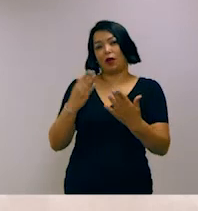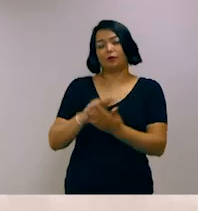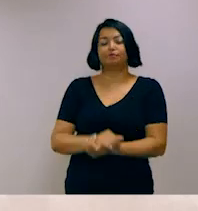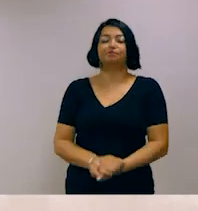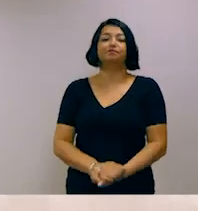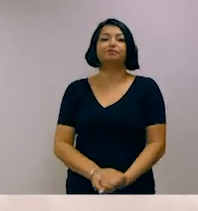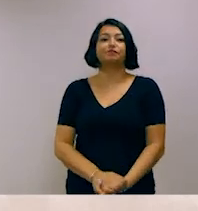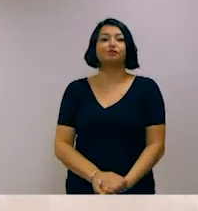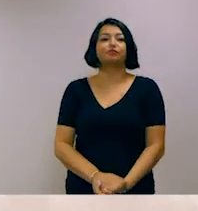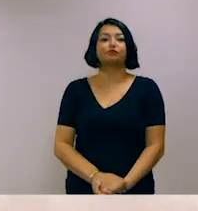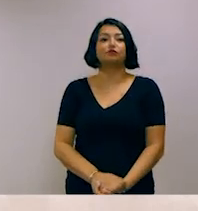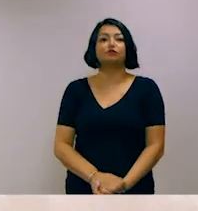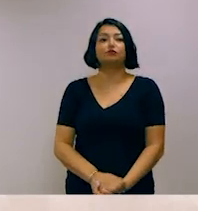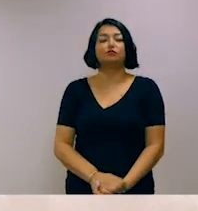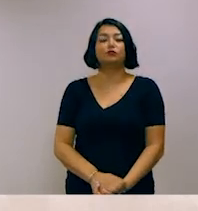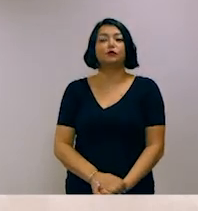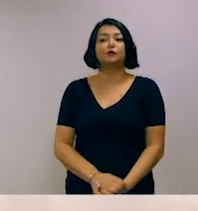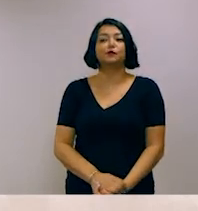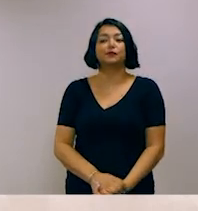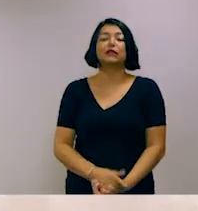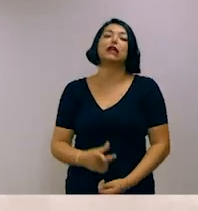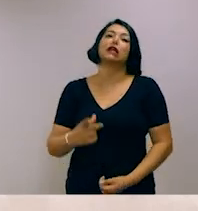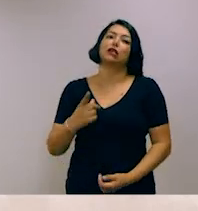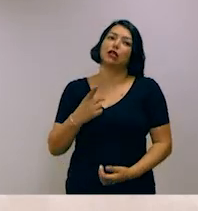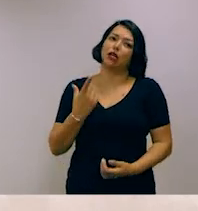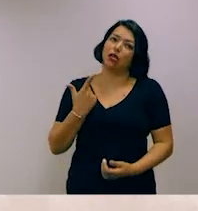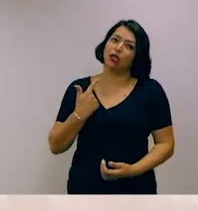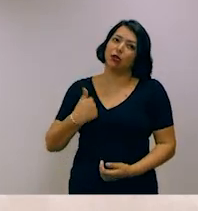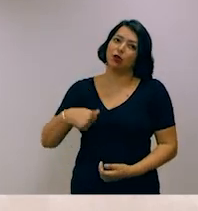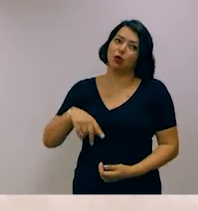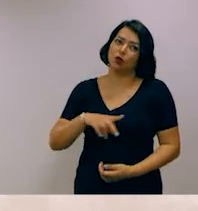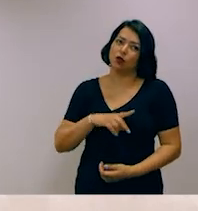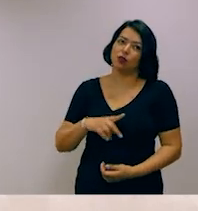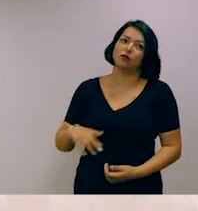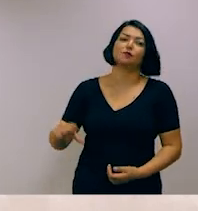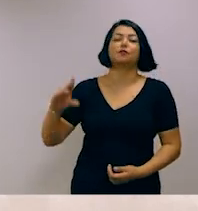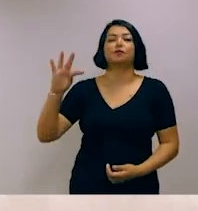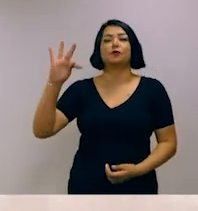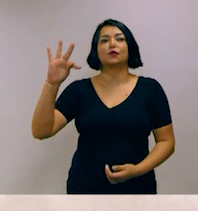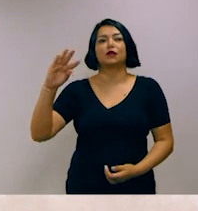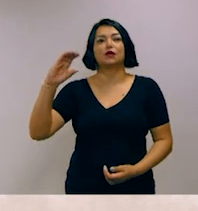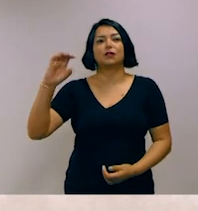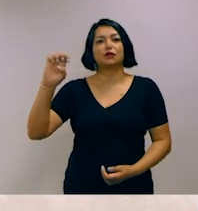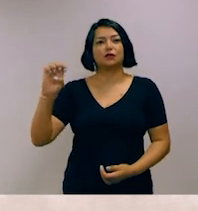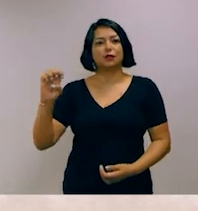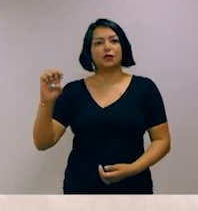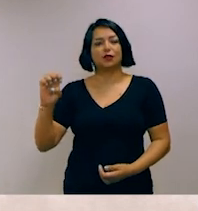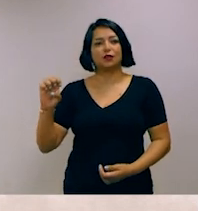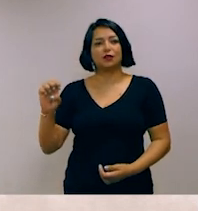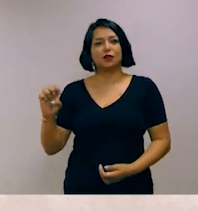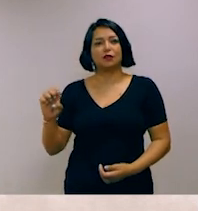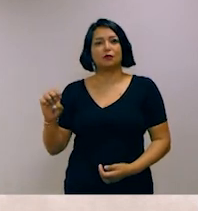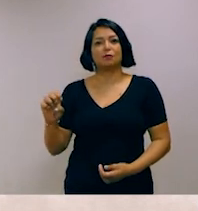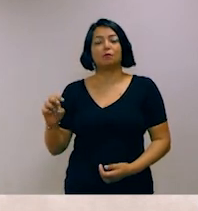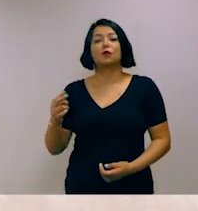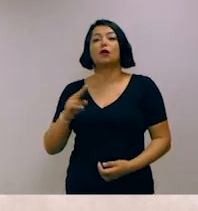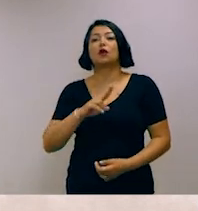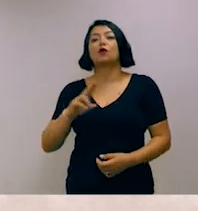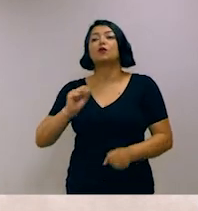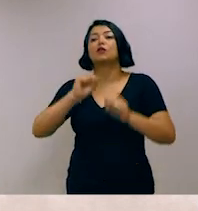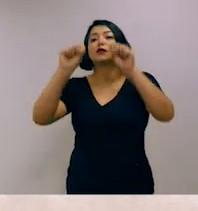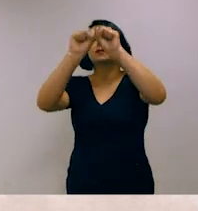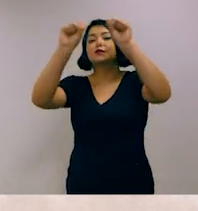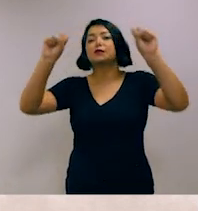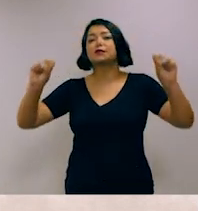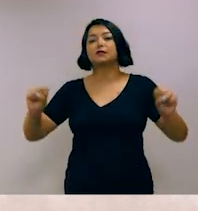sense to compare the prices. The advantage of our TCE, we have this system,